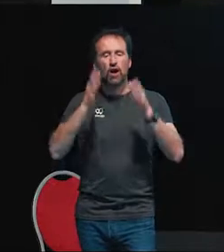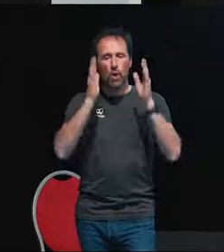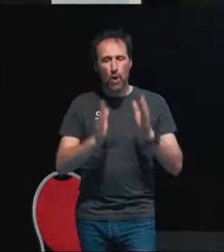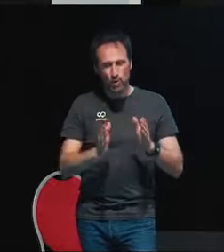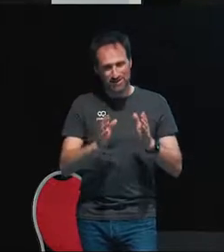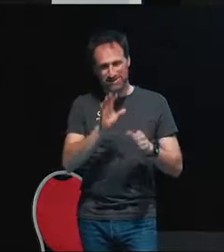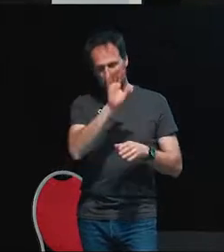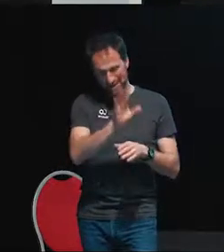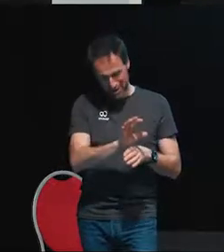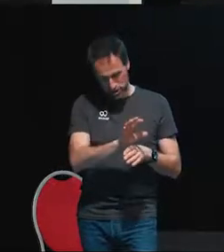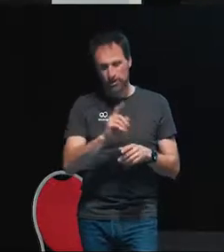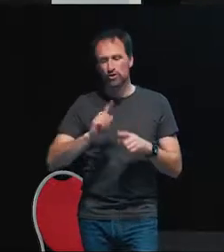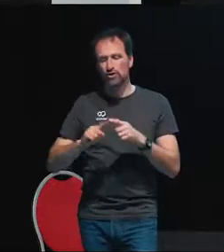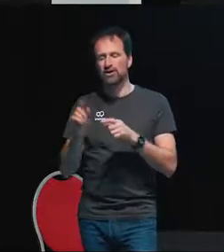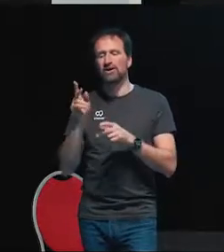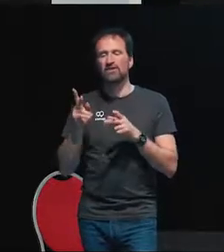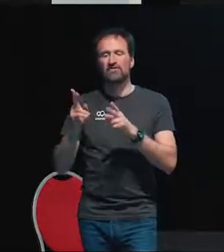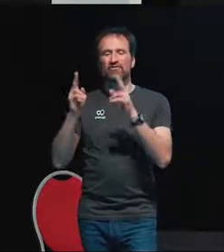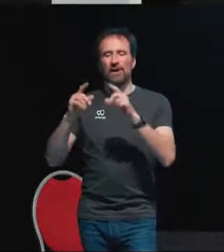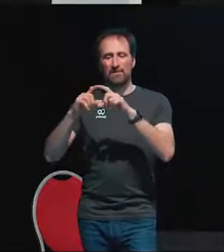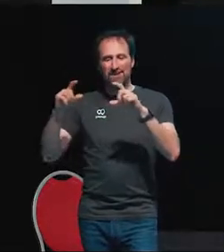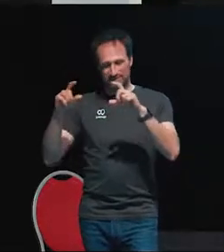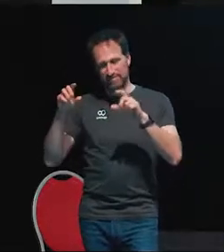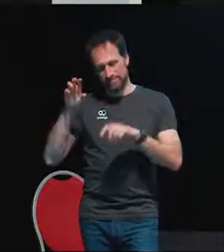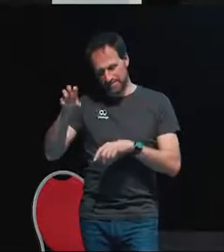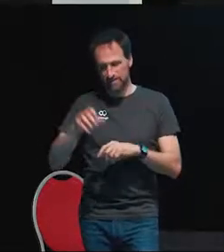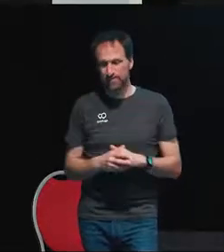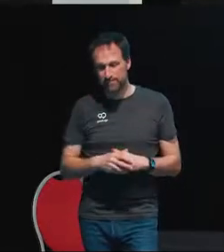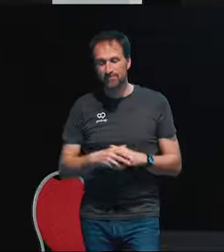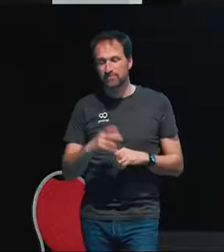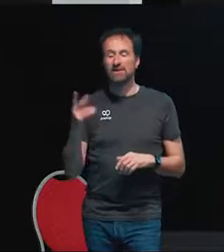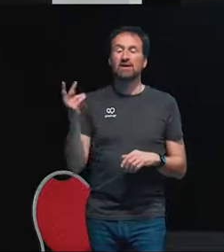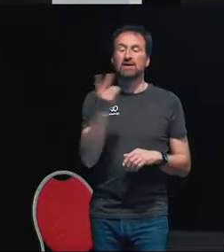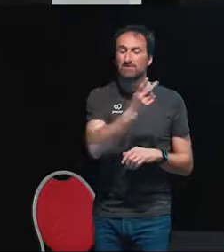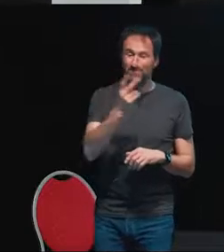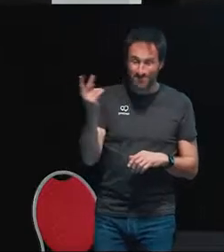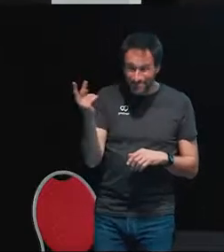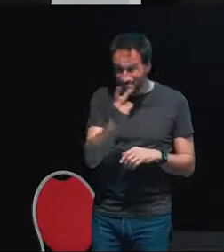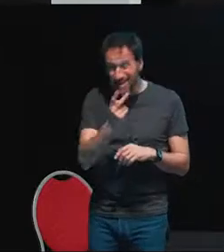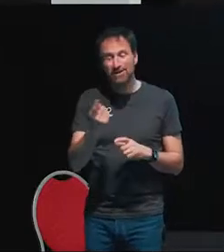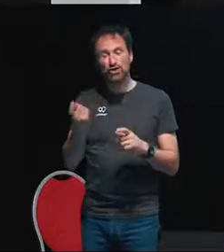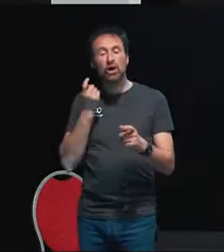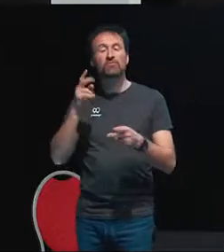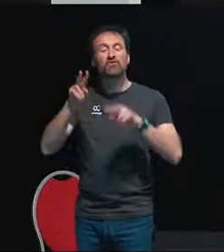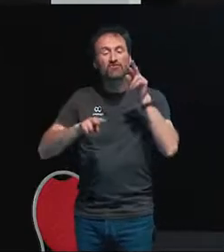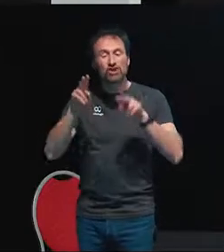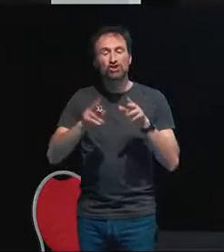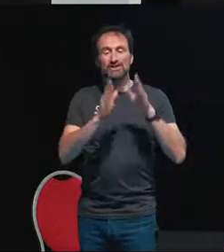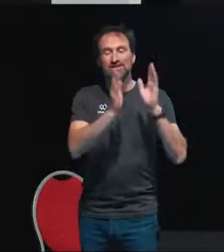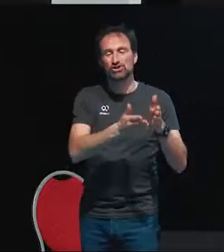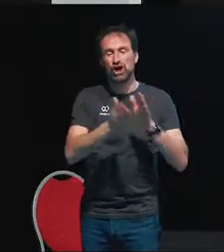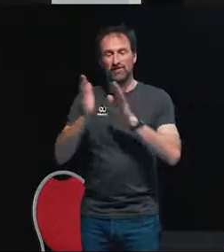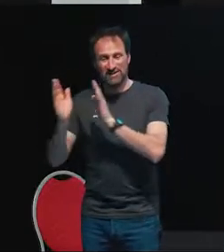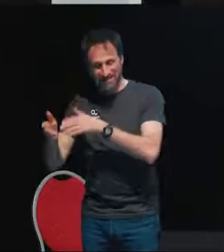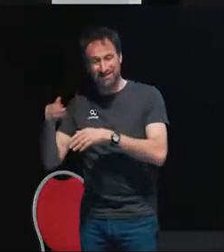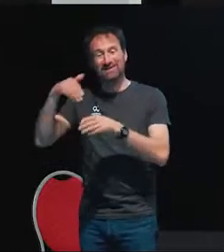here and I have my fragment application here okay these things are both coming from different services that are running in suit side